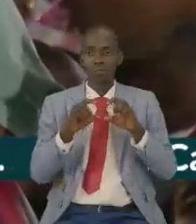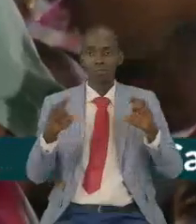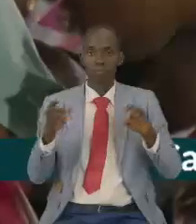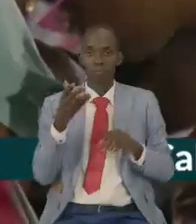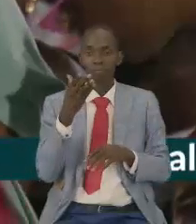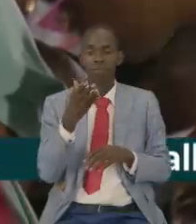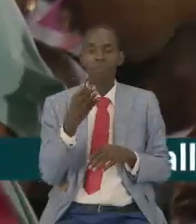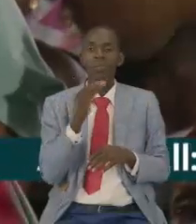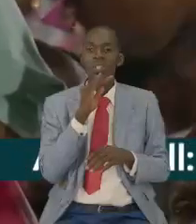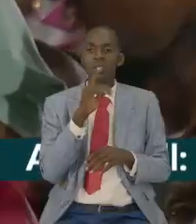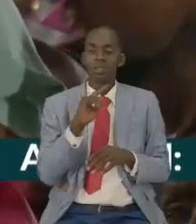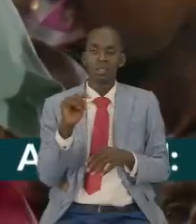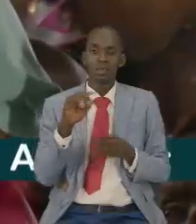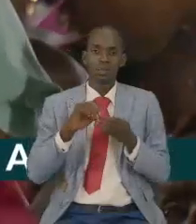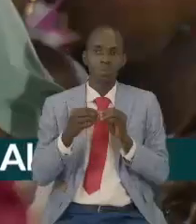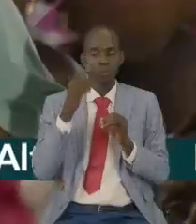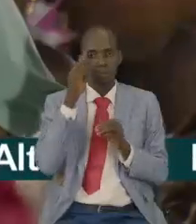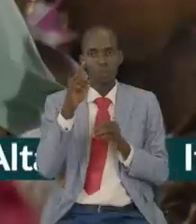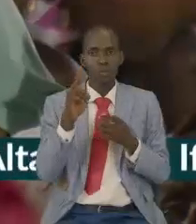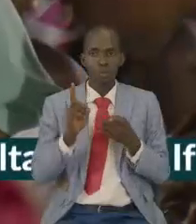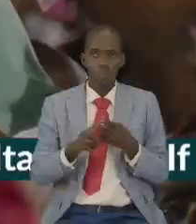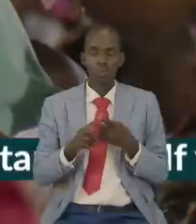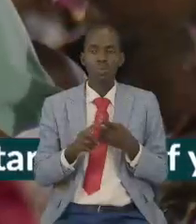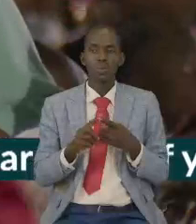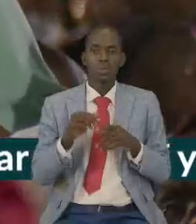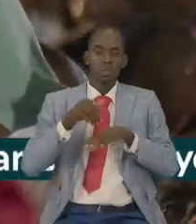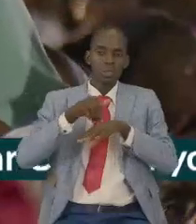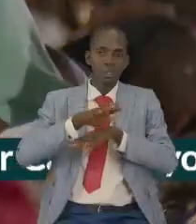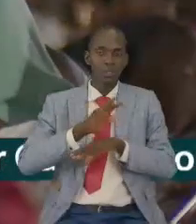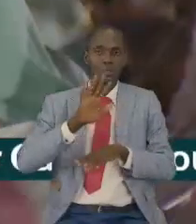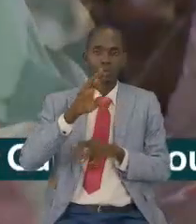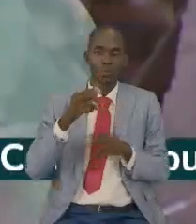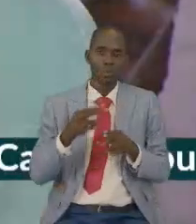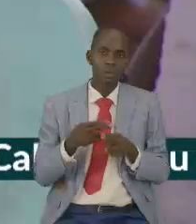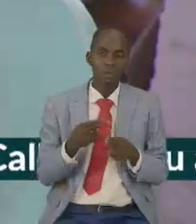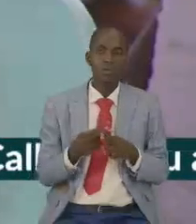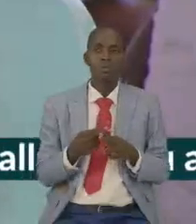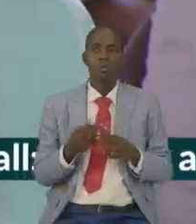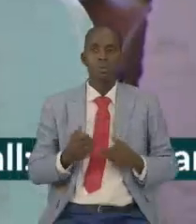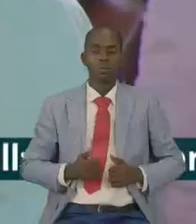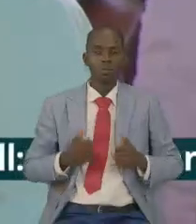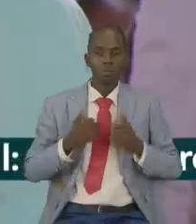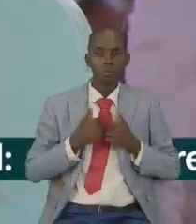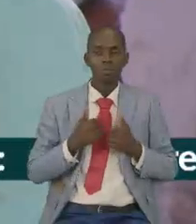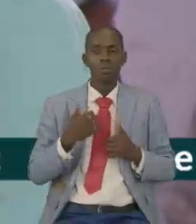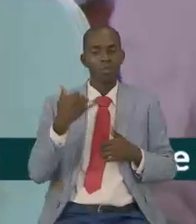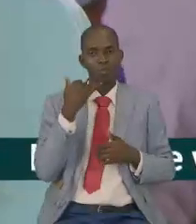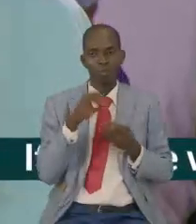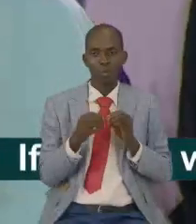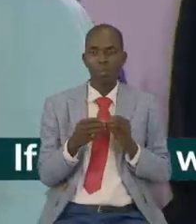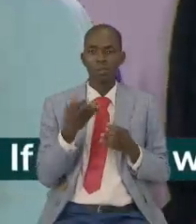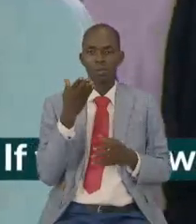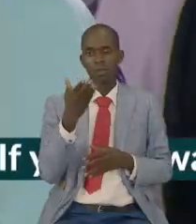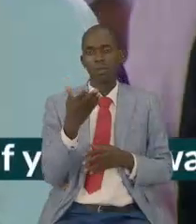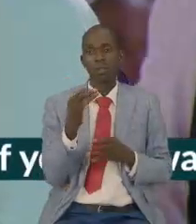at the gates by the fence, many, many are there outside. Are you seeing them now? Let's go there now. Don't miss